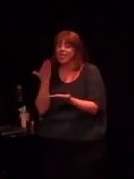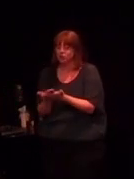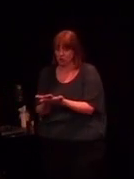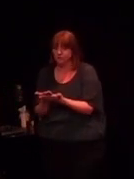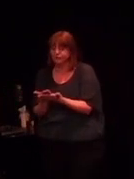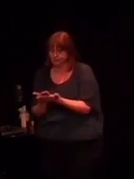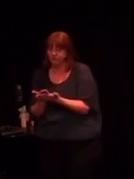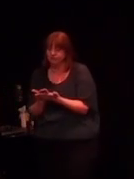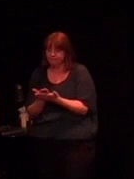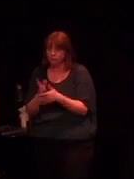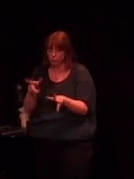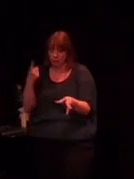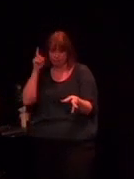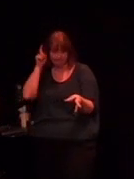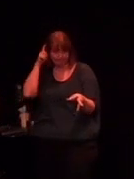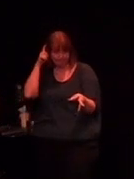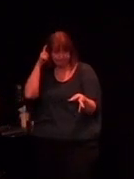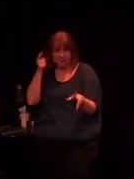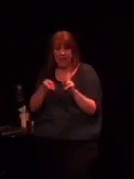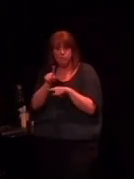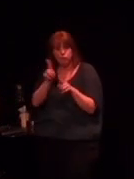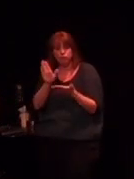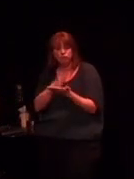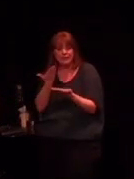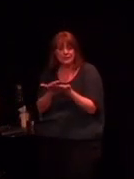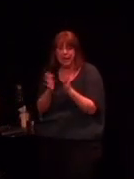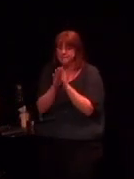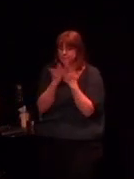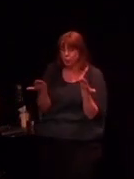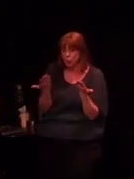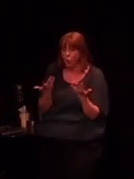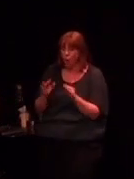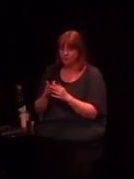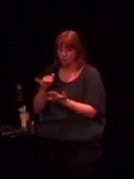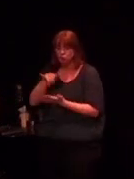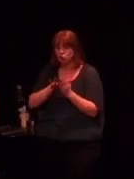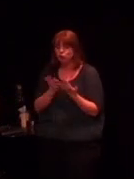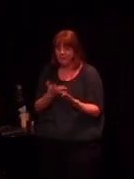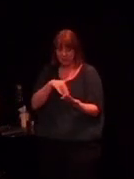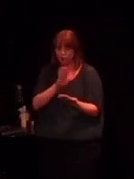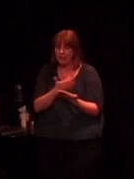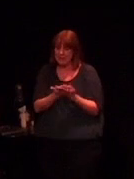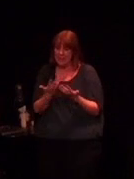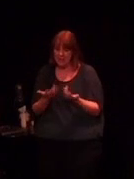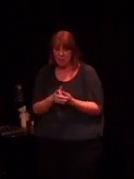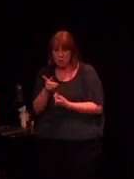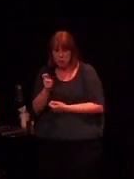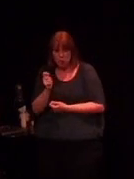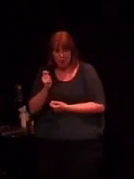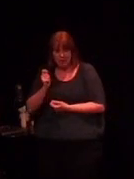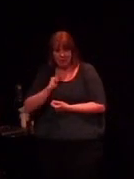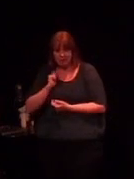And just to have it as a thought in your mind, if you were going to translate a book or have a script translated, would you expect a